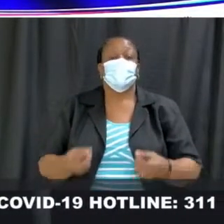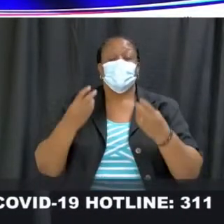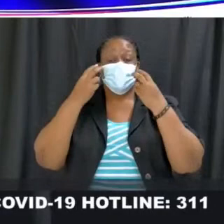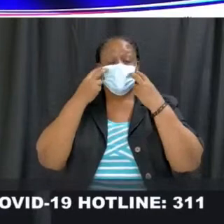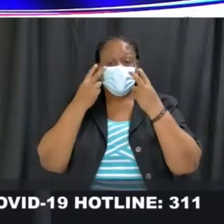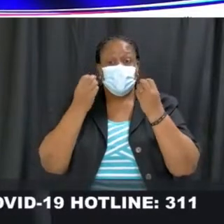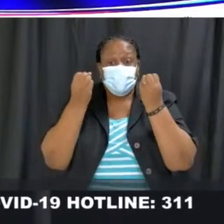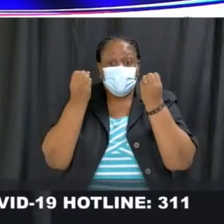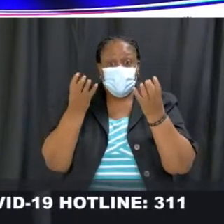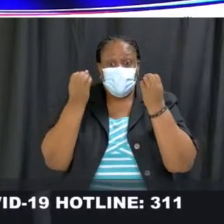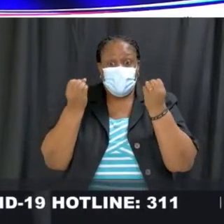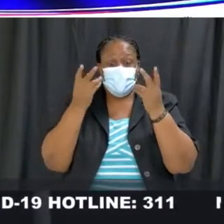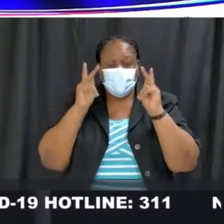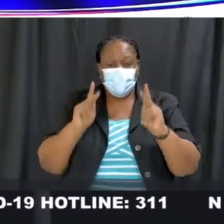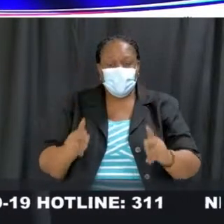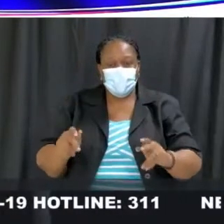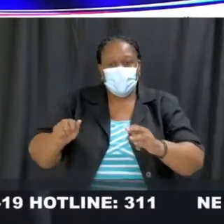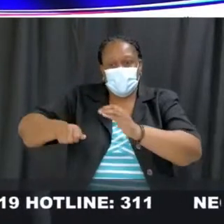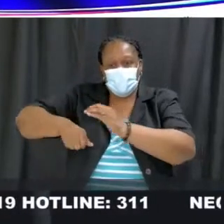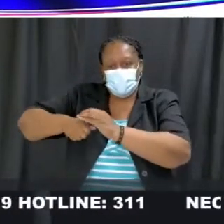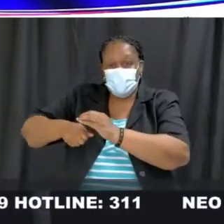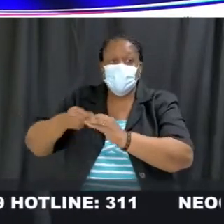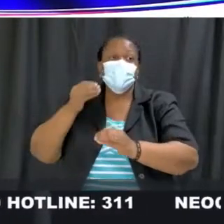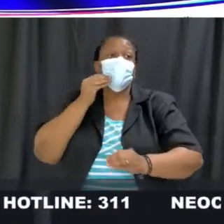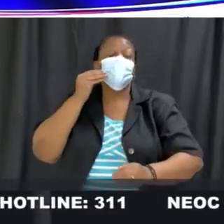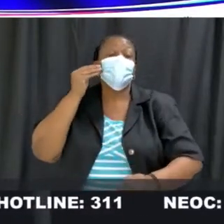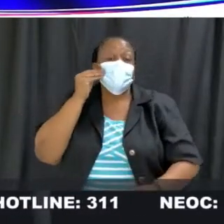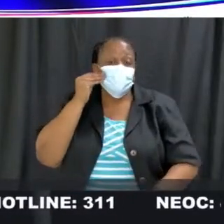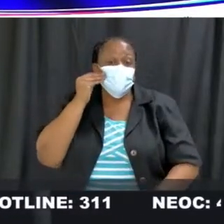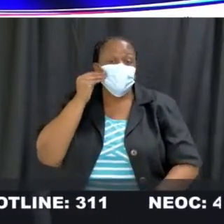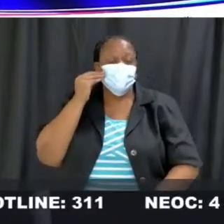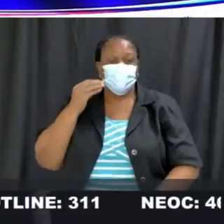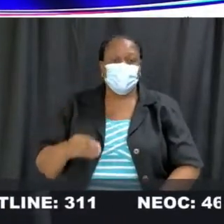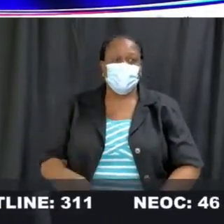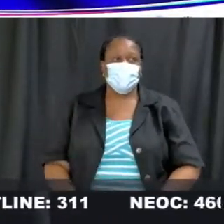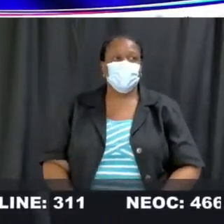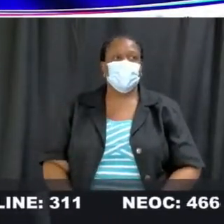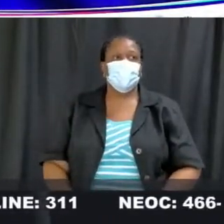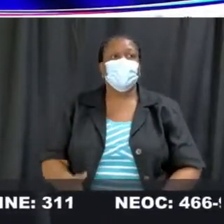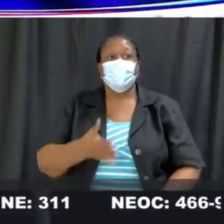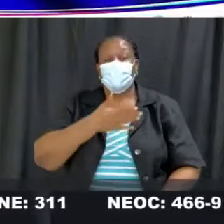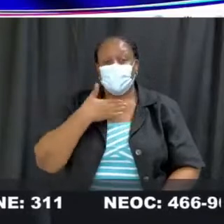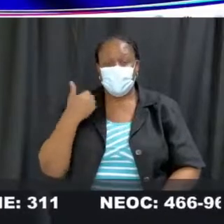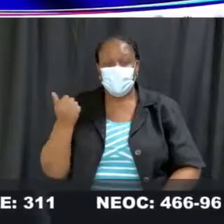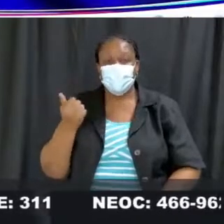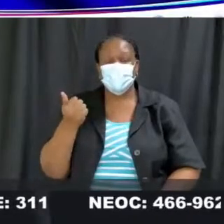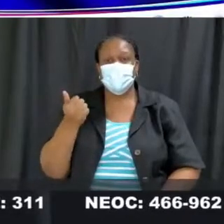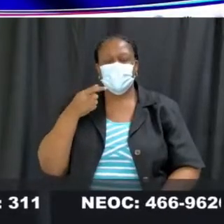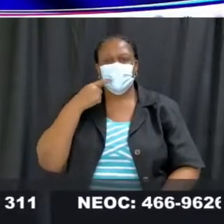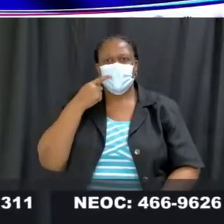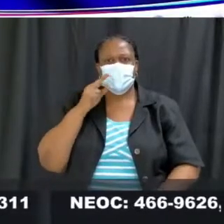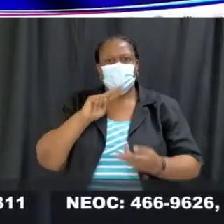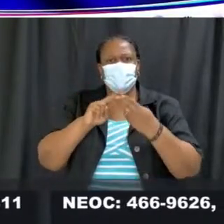number of persons in quarantine at home in the Federation. I'm advised the number is